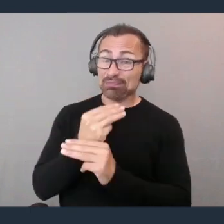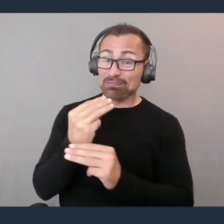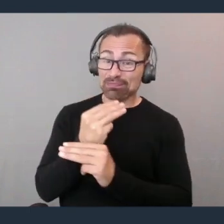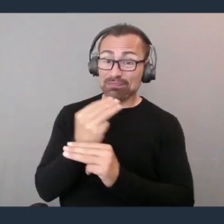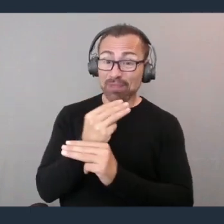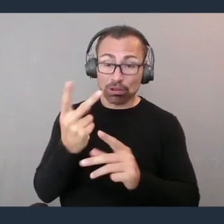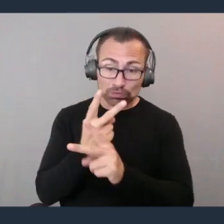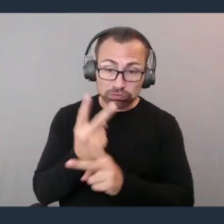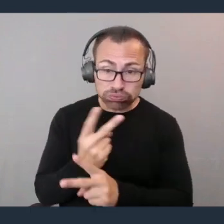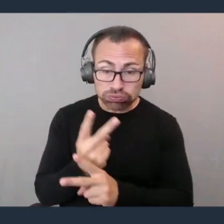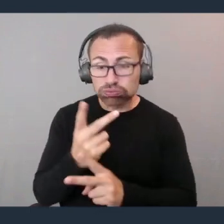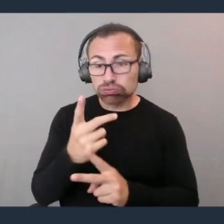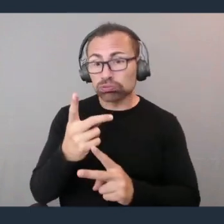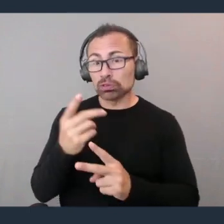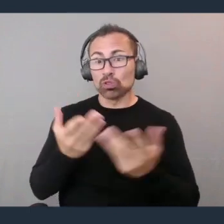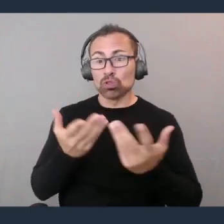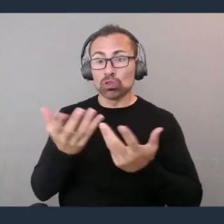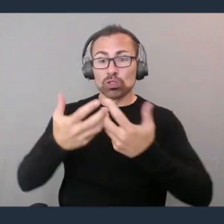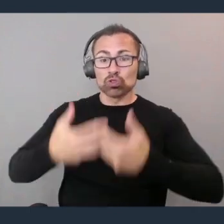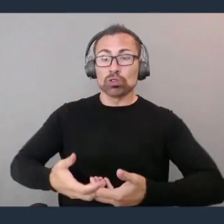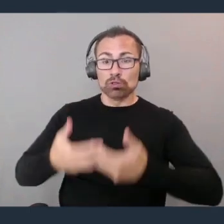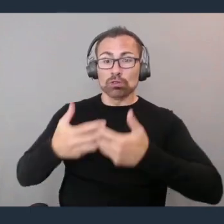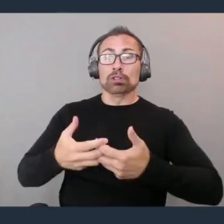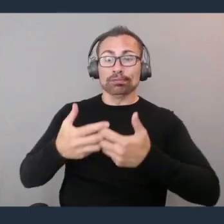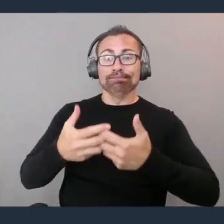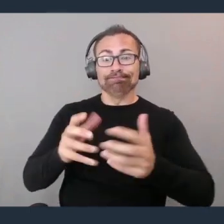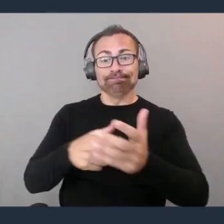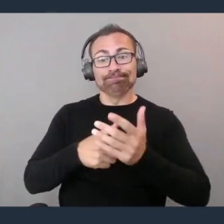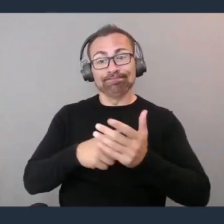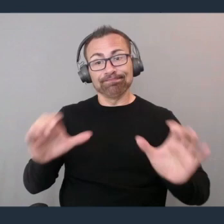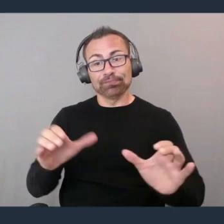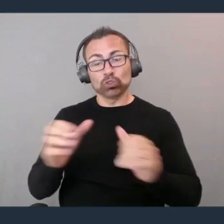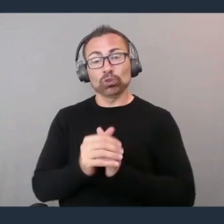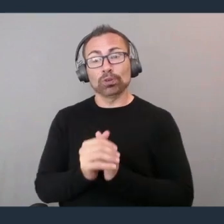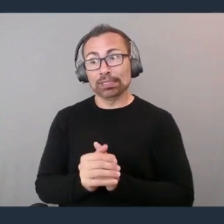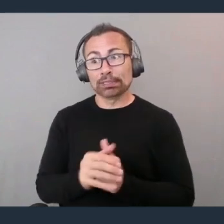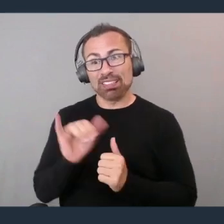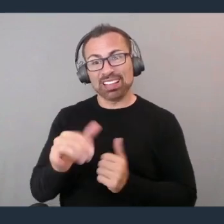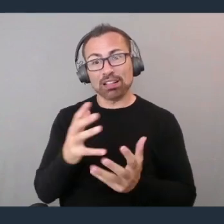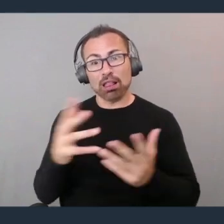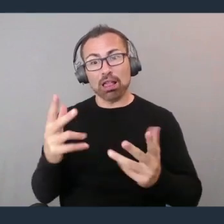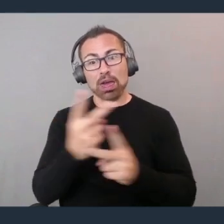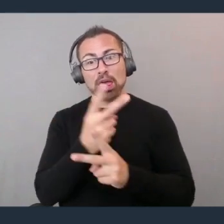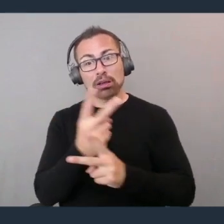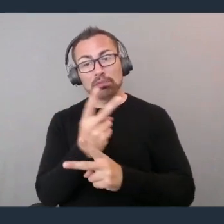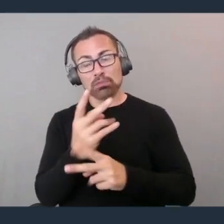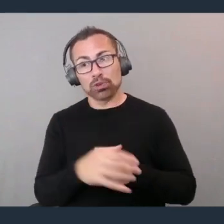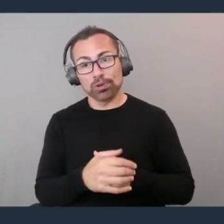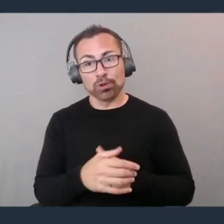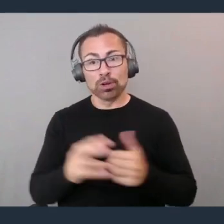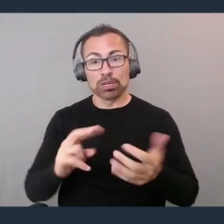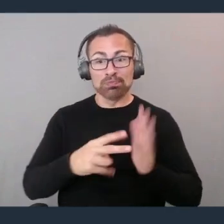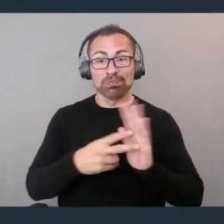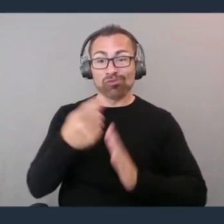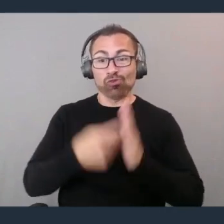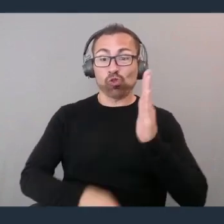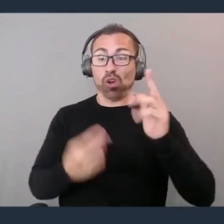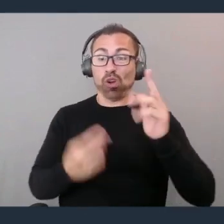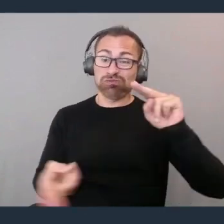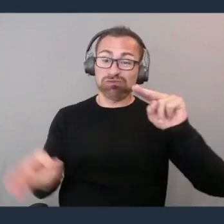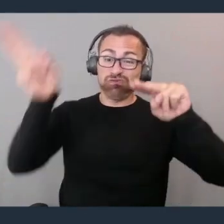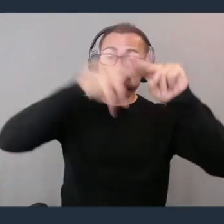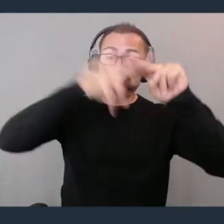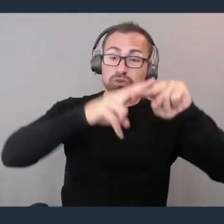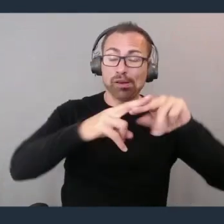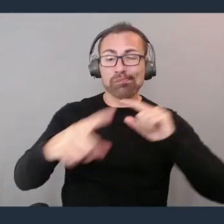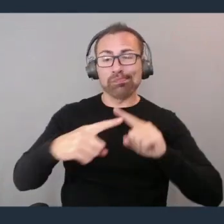what happens is you end up having to require a pretty significant amount of compute, which drives up your costs, and it also drives up the energy that you're